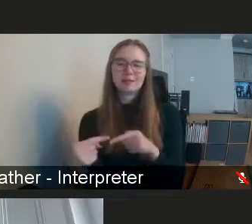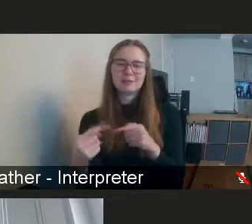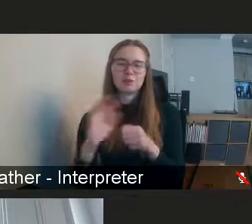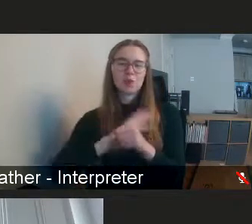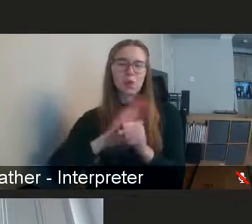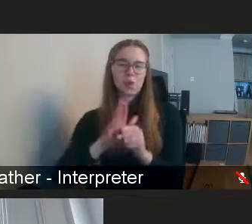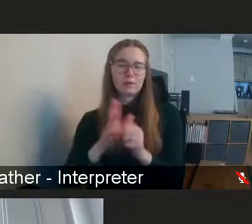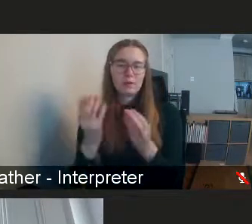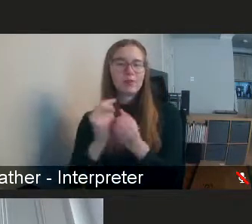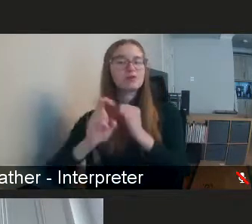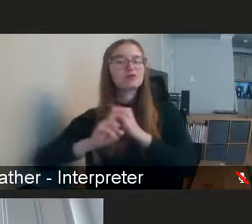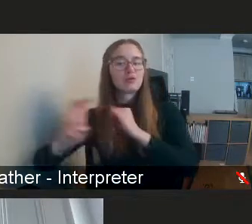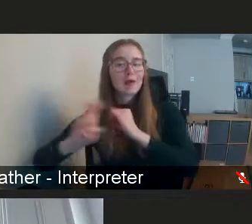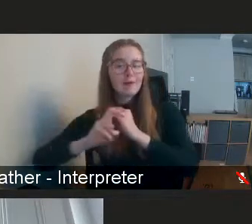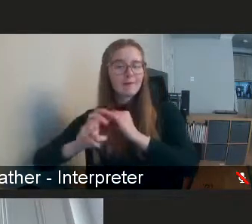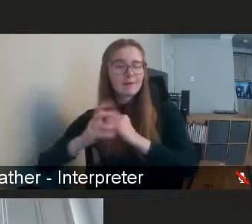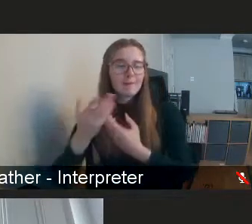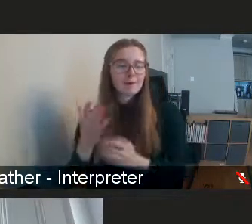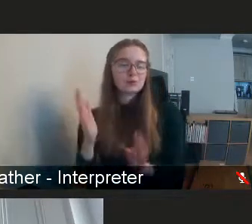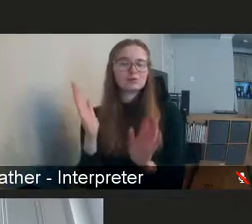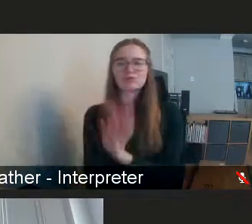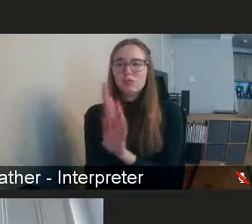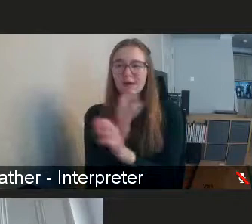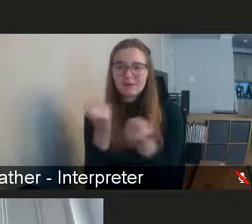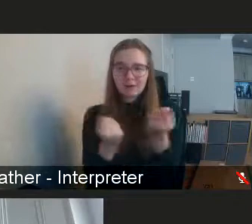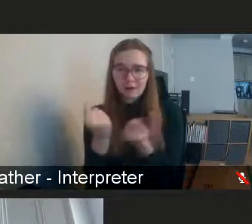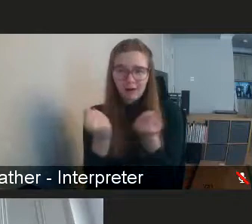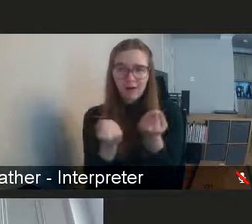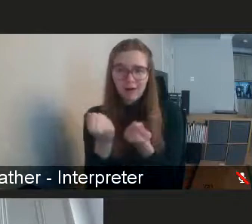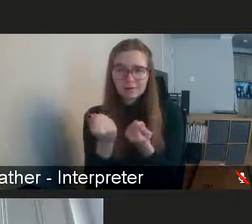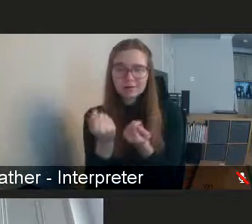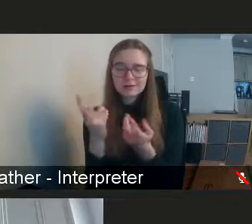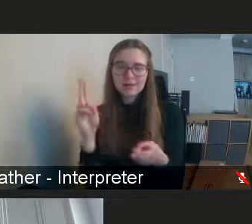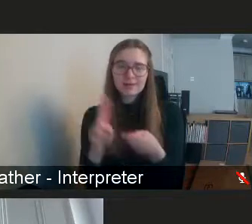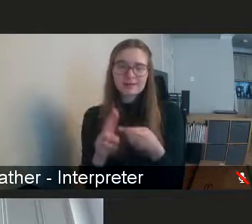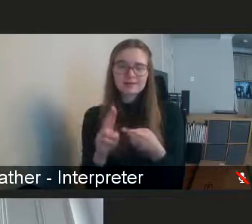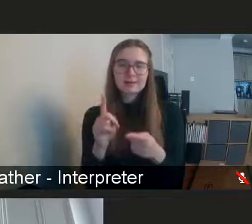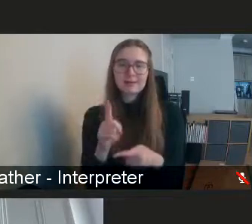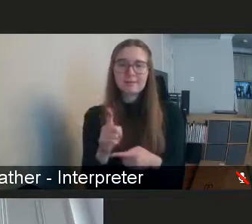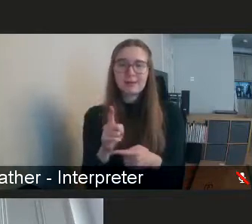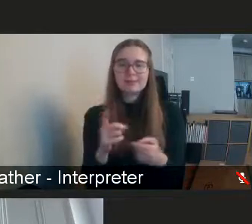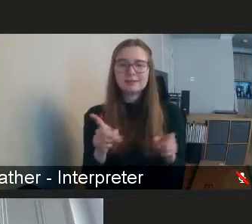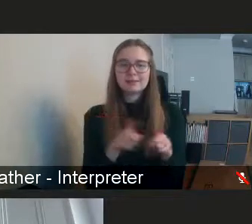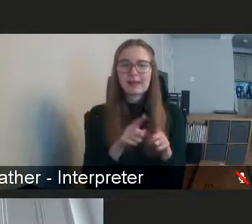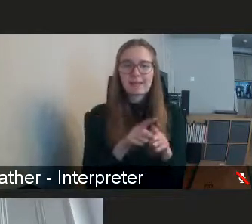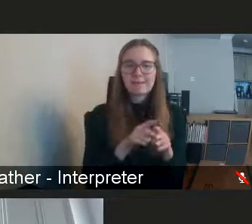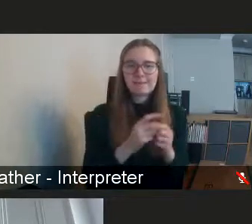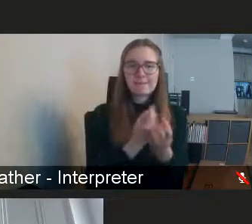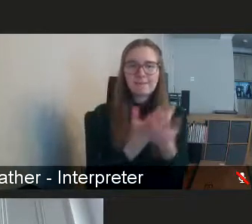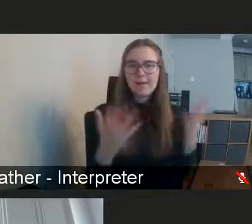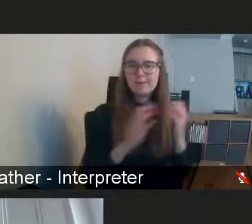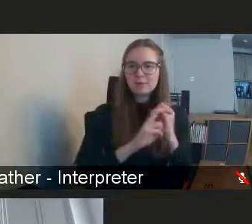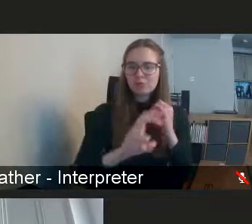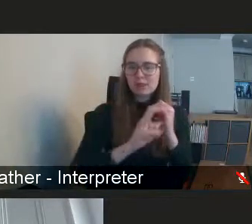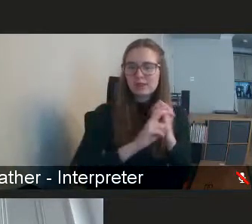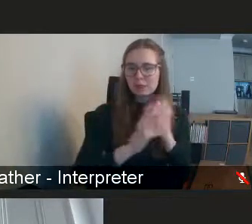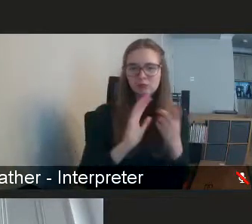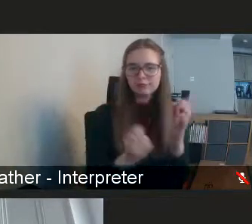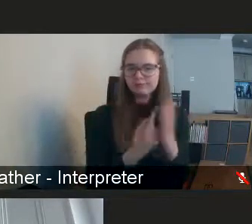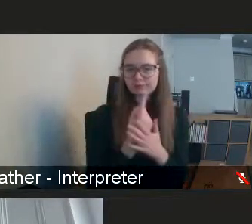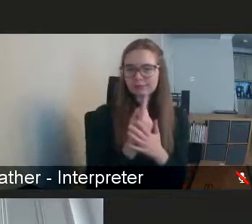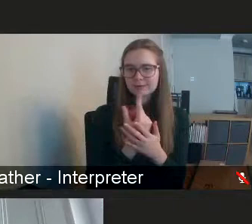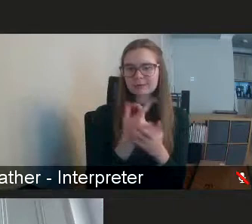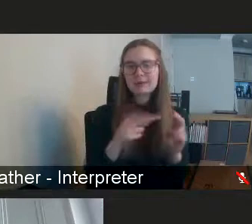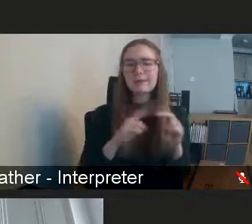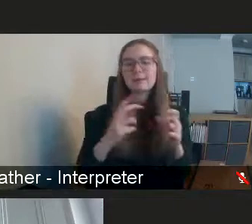because the use of private cars has bounced back, but the same has not happened for public transport. And that's a big challenge if you're